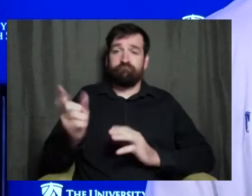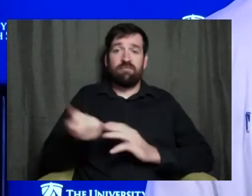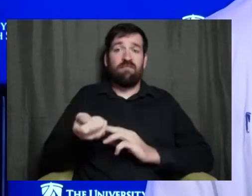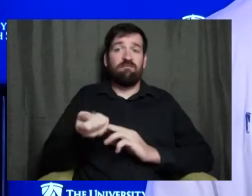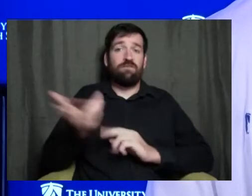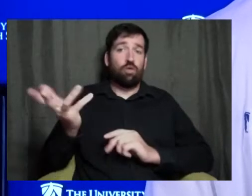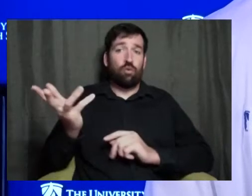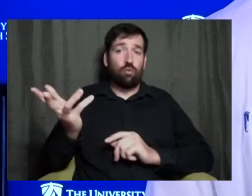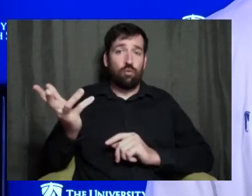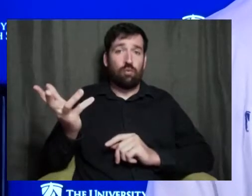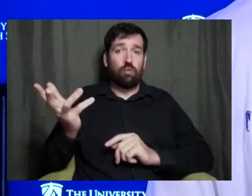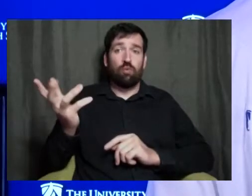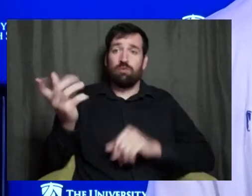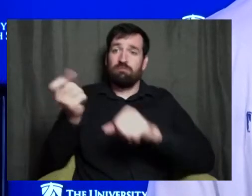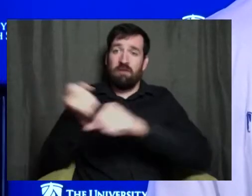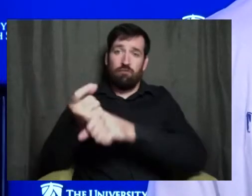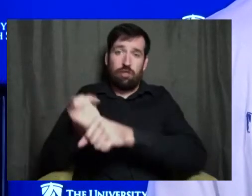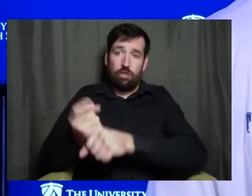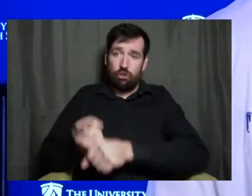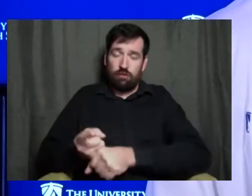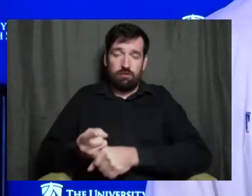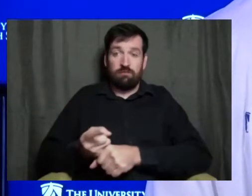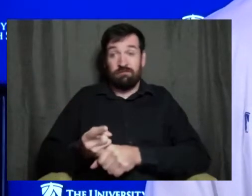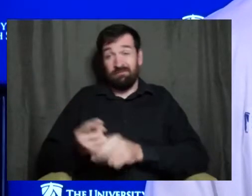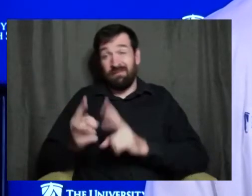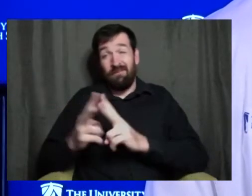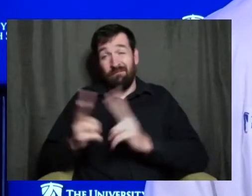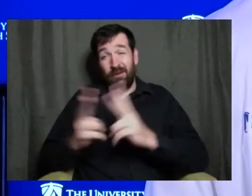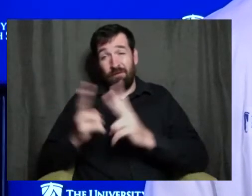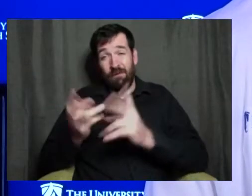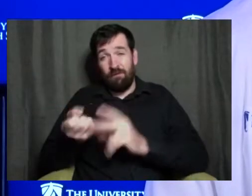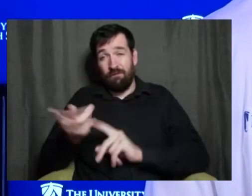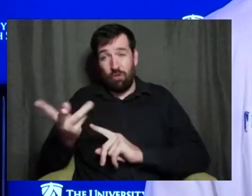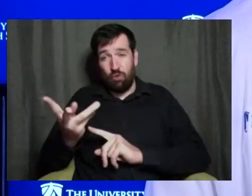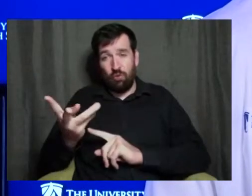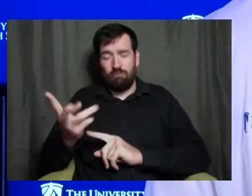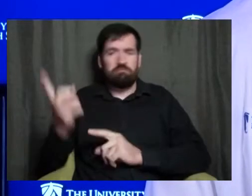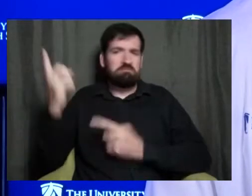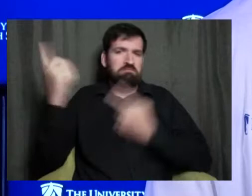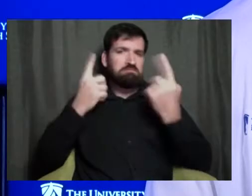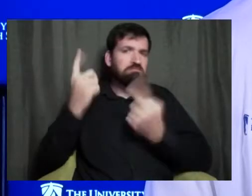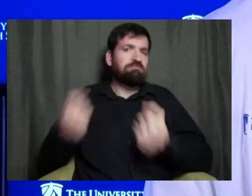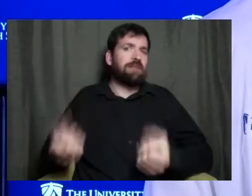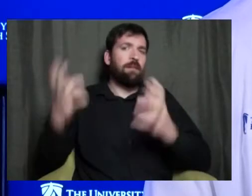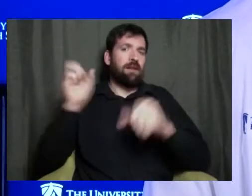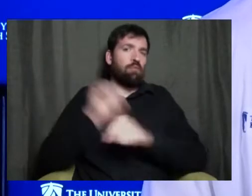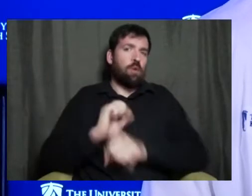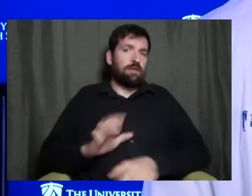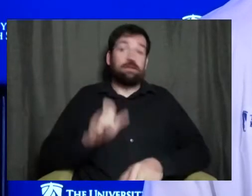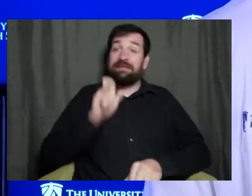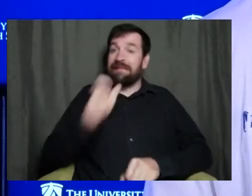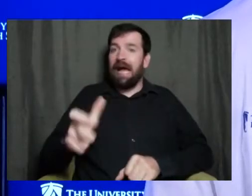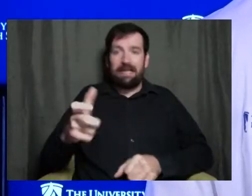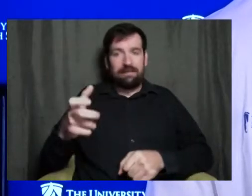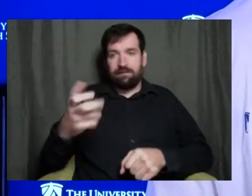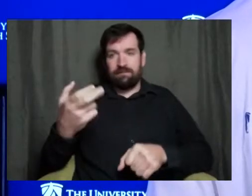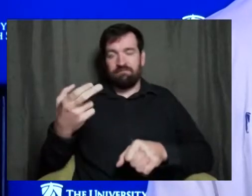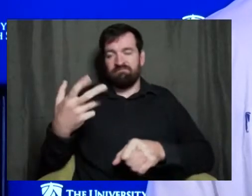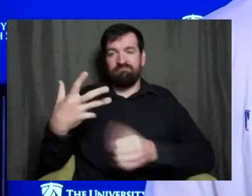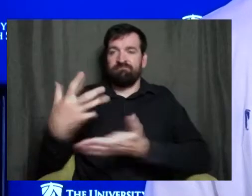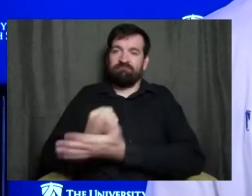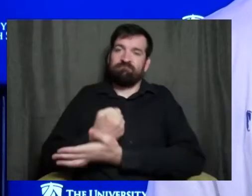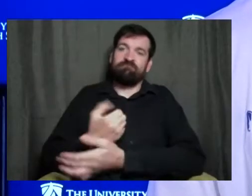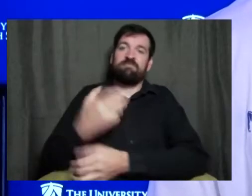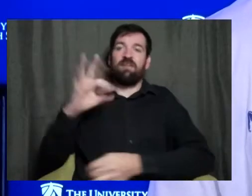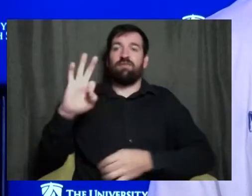had every year, which is very few considering the amount of employees we have that don't get the influenza vaccine. Most of those